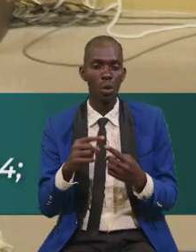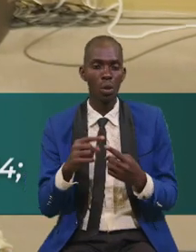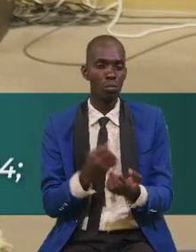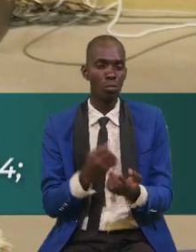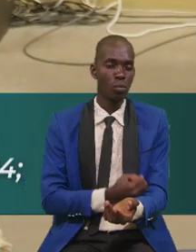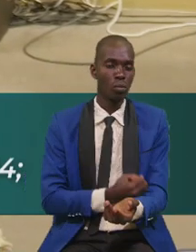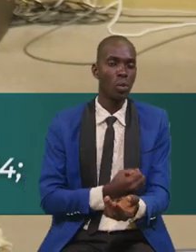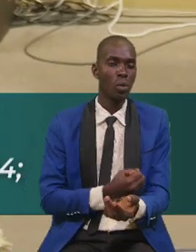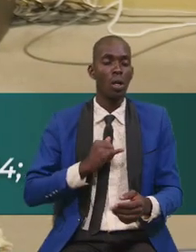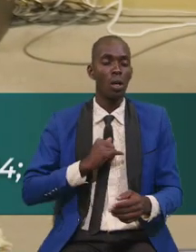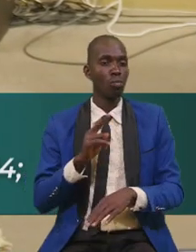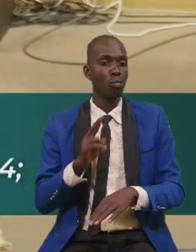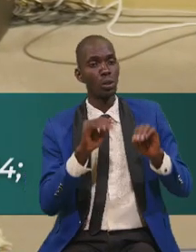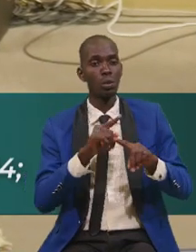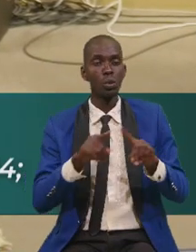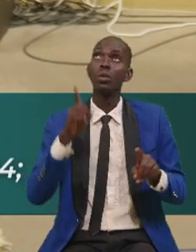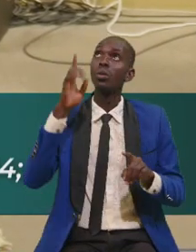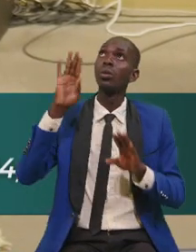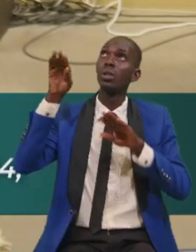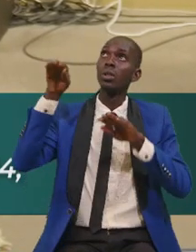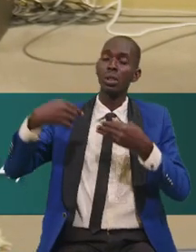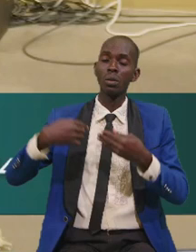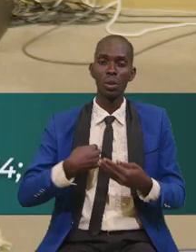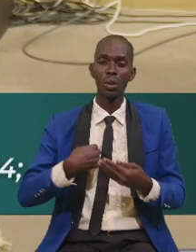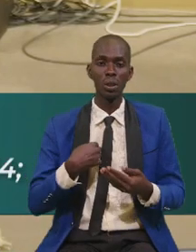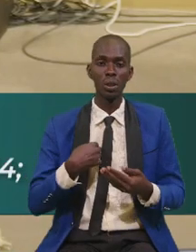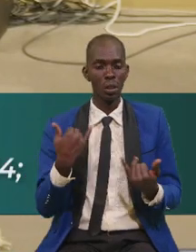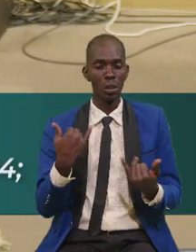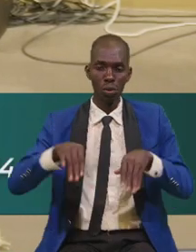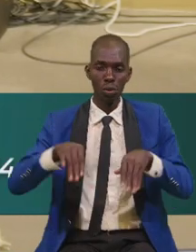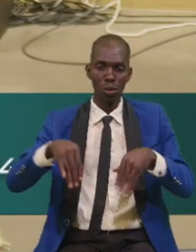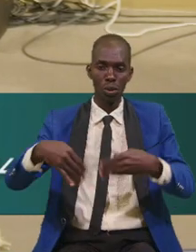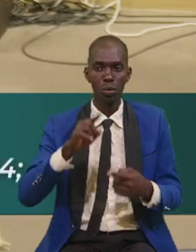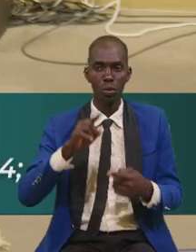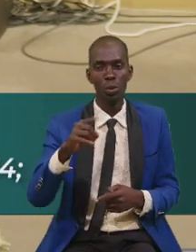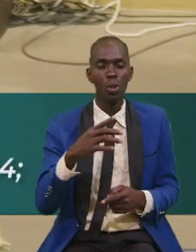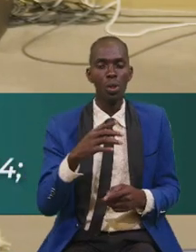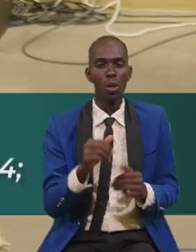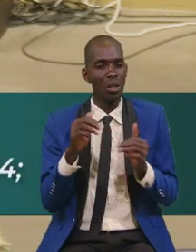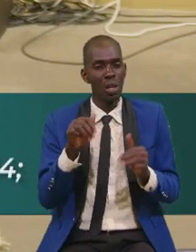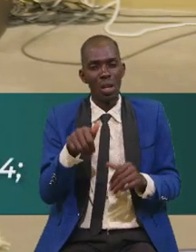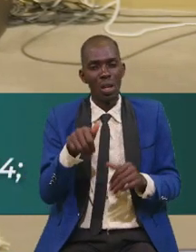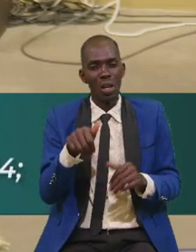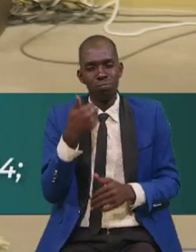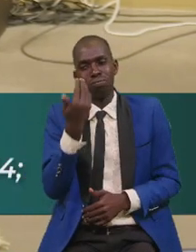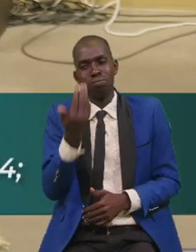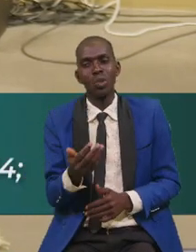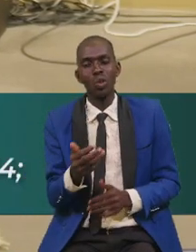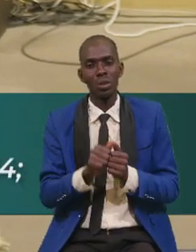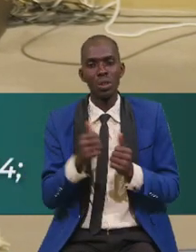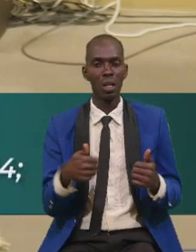and said I should give it to you. And without any shyness and without any timidity, without any fear,